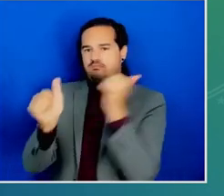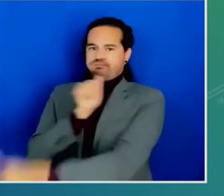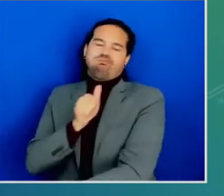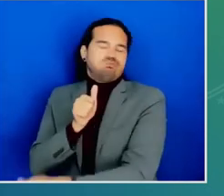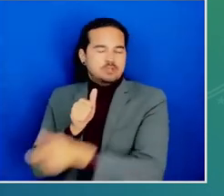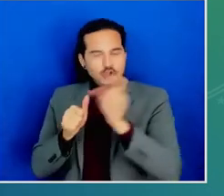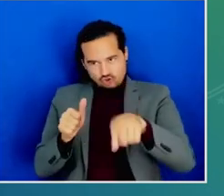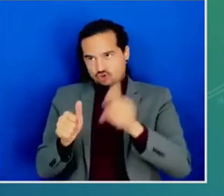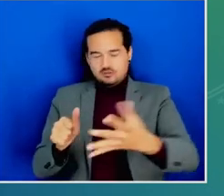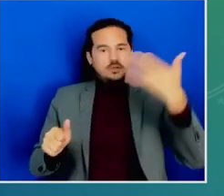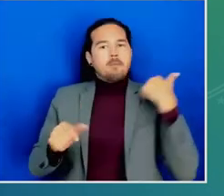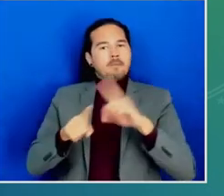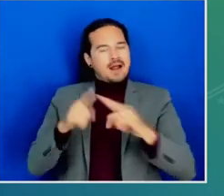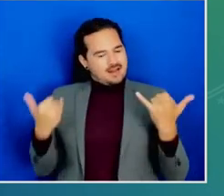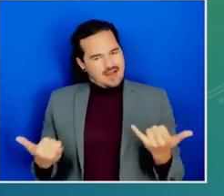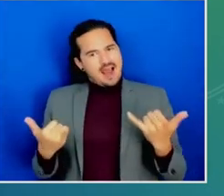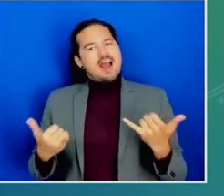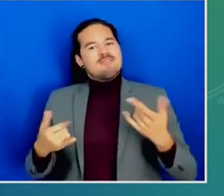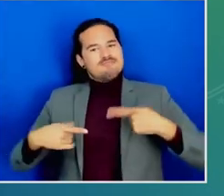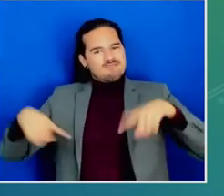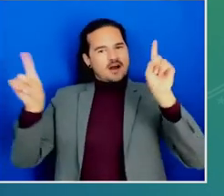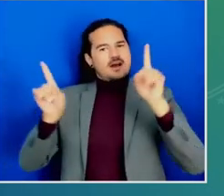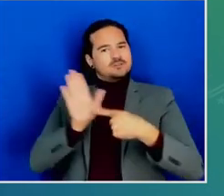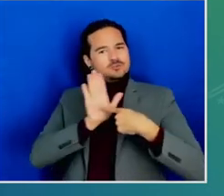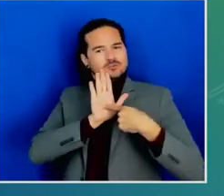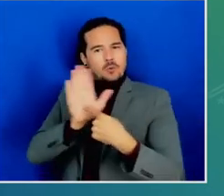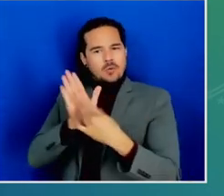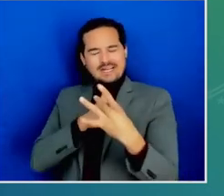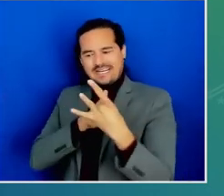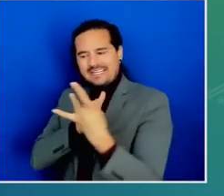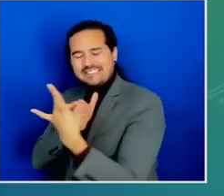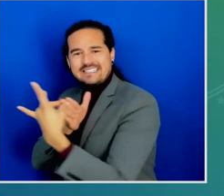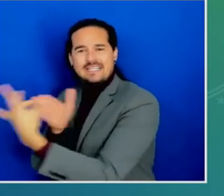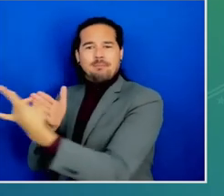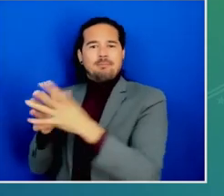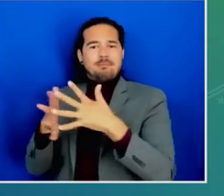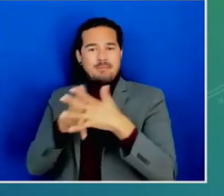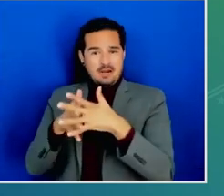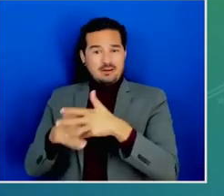Leading by the example of America at its best.